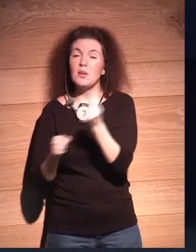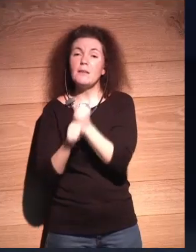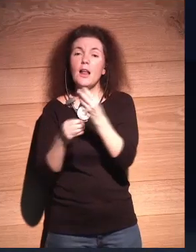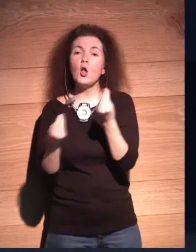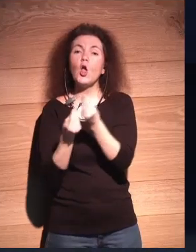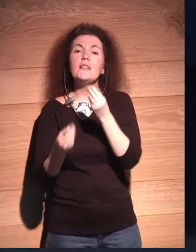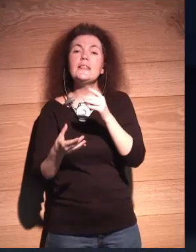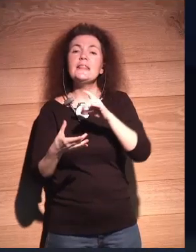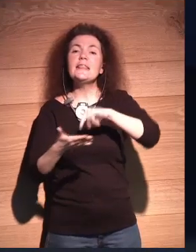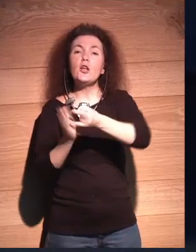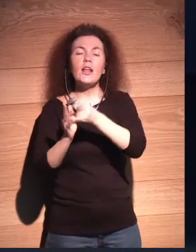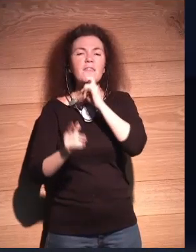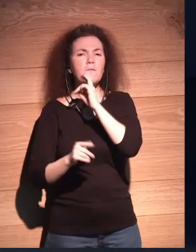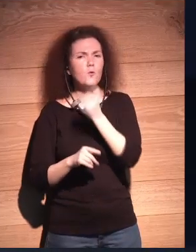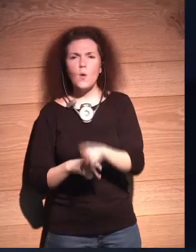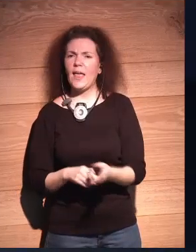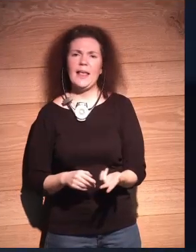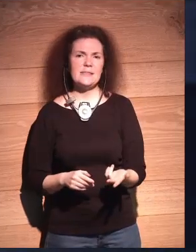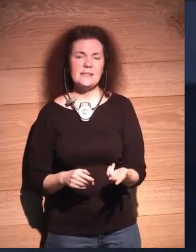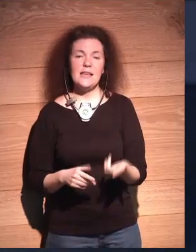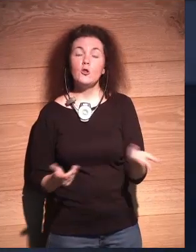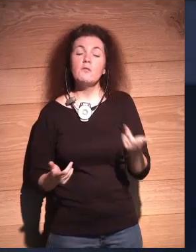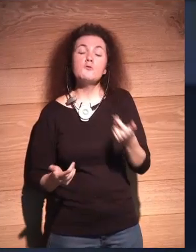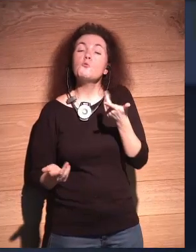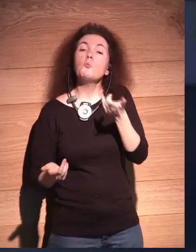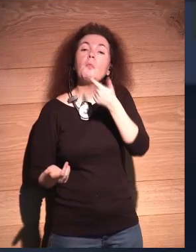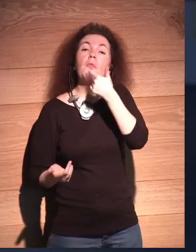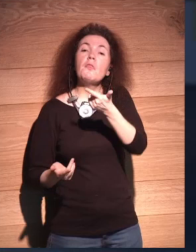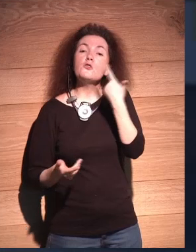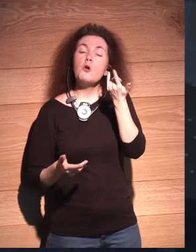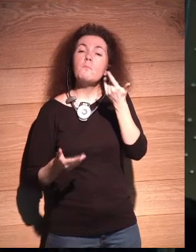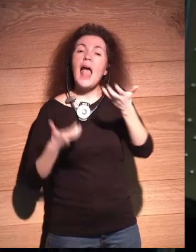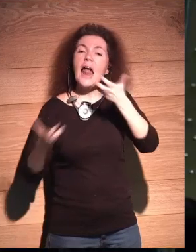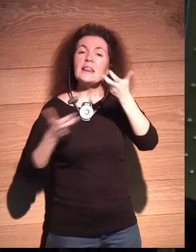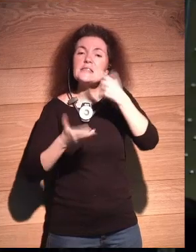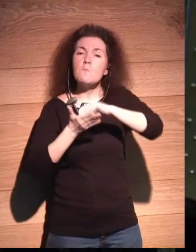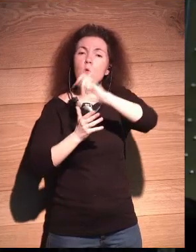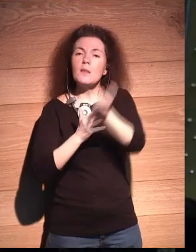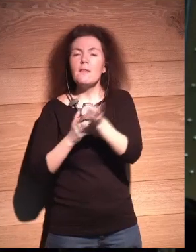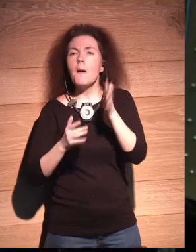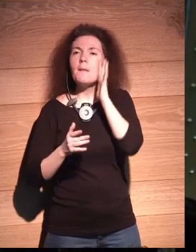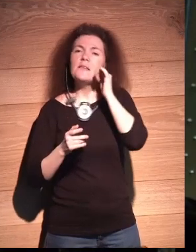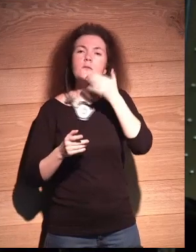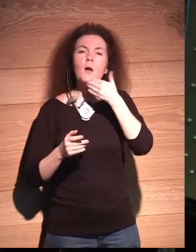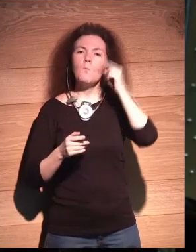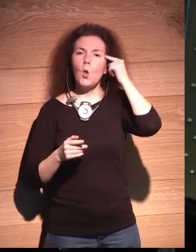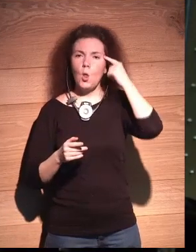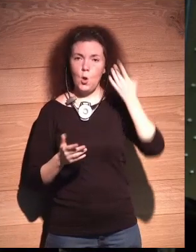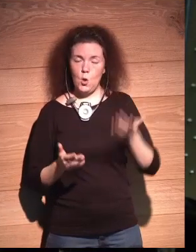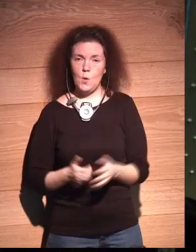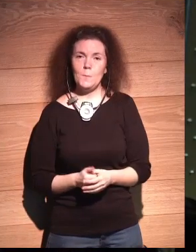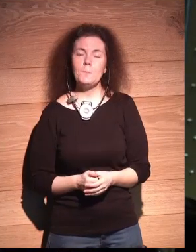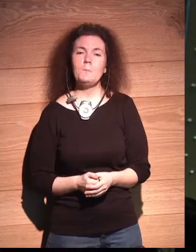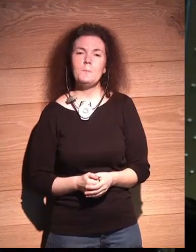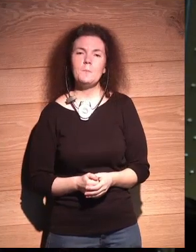that is a little bit crazy. Let's see if we can get a new picture up.